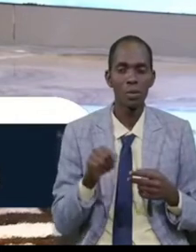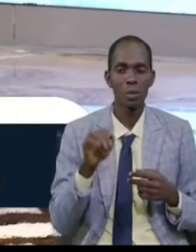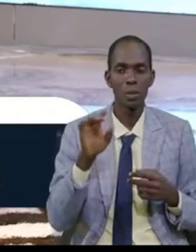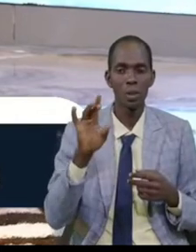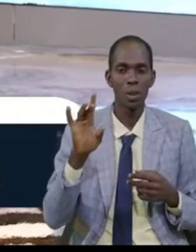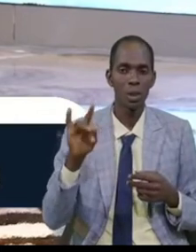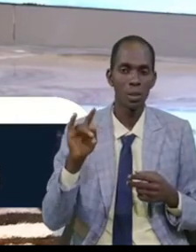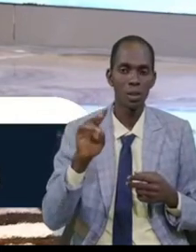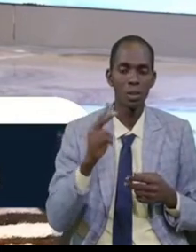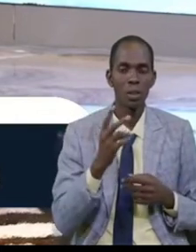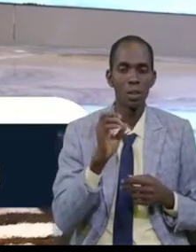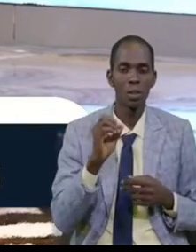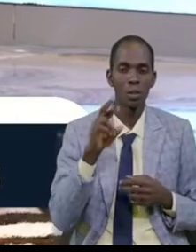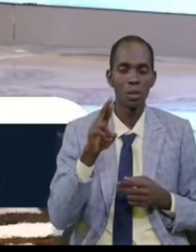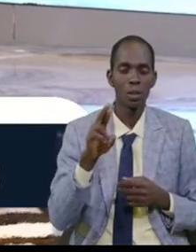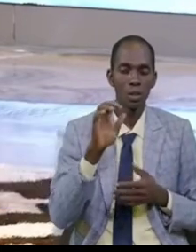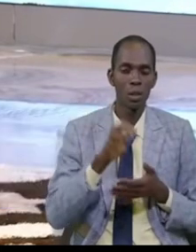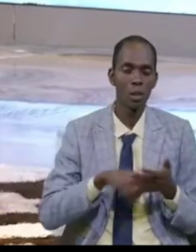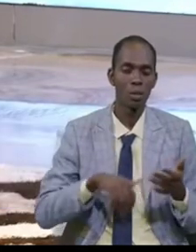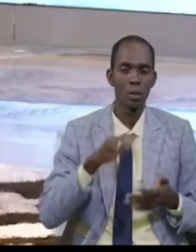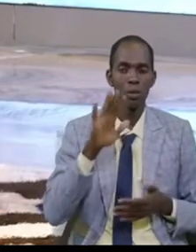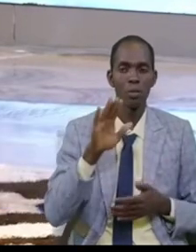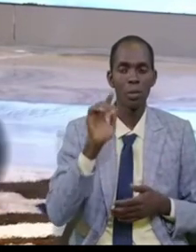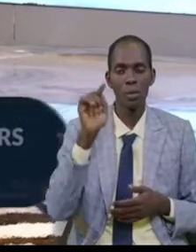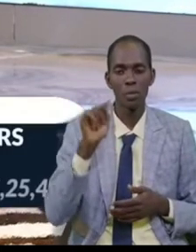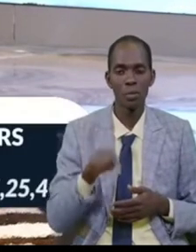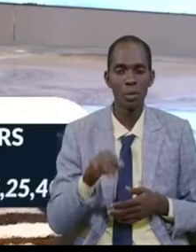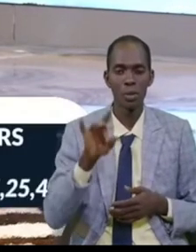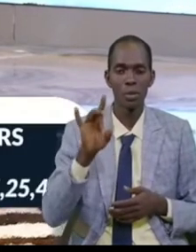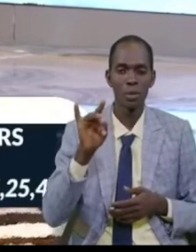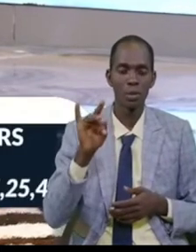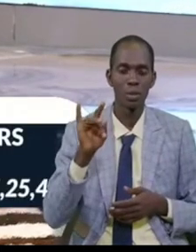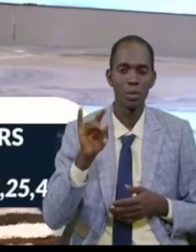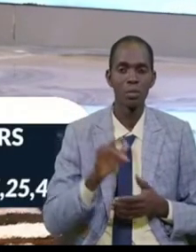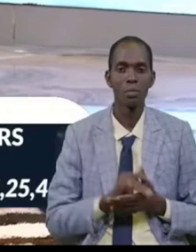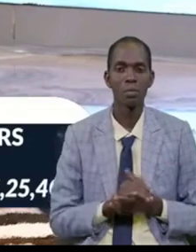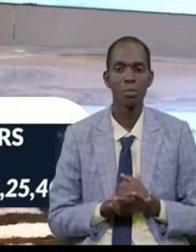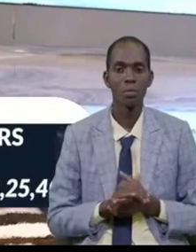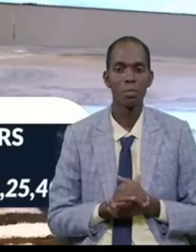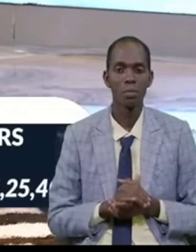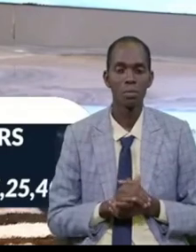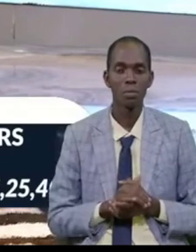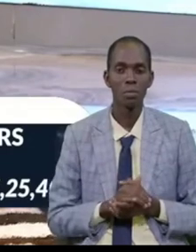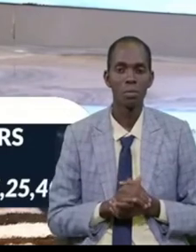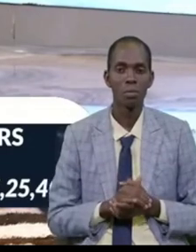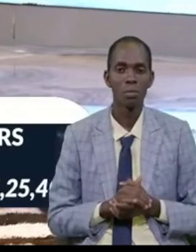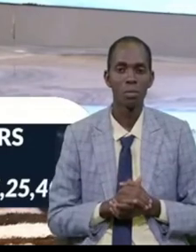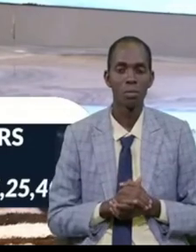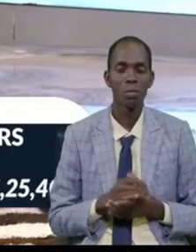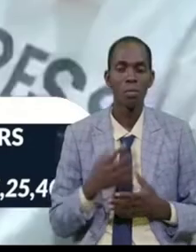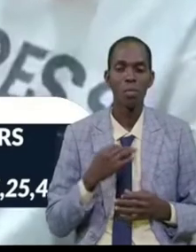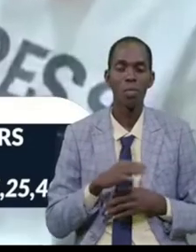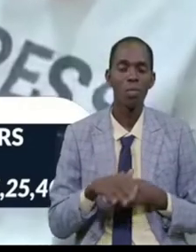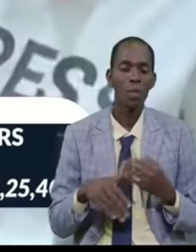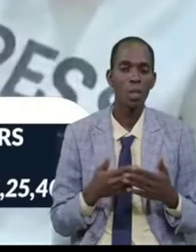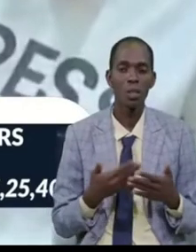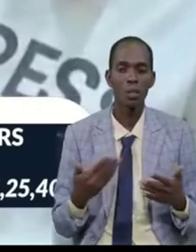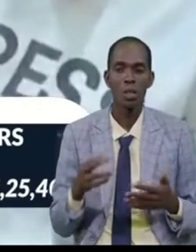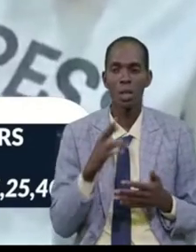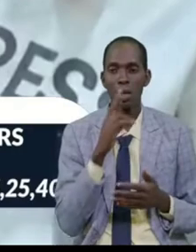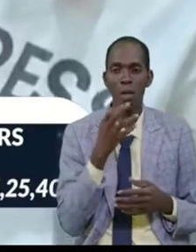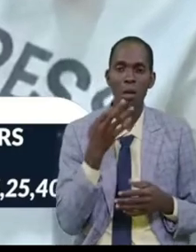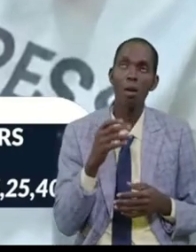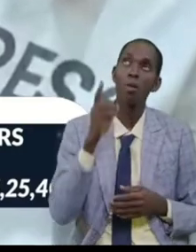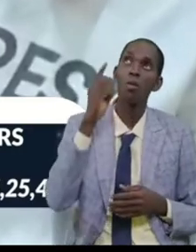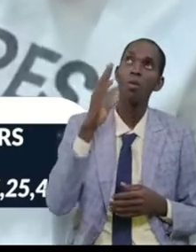verse 18. 2 Corinthians chapter 5, verse 18. And all things are of God, who